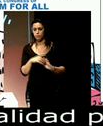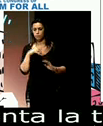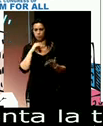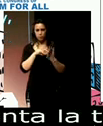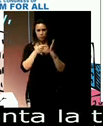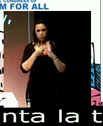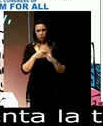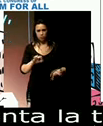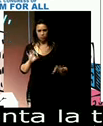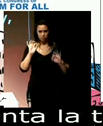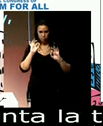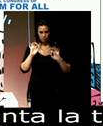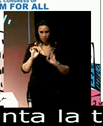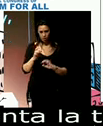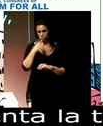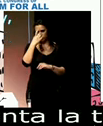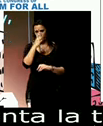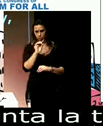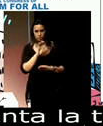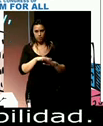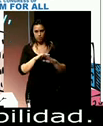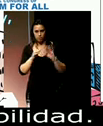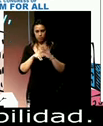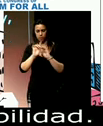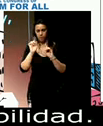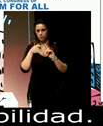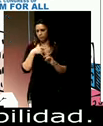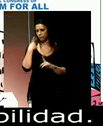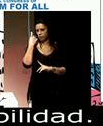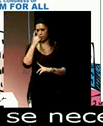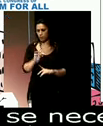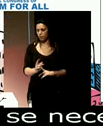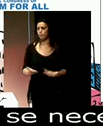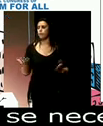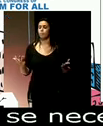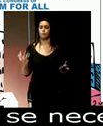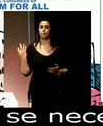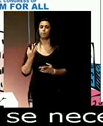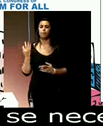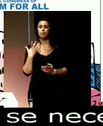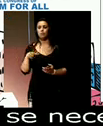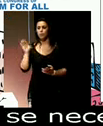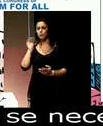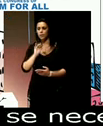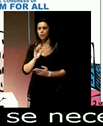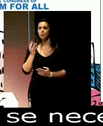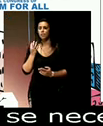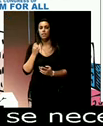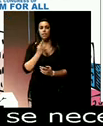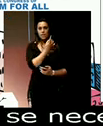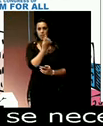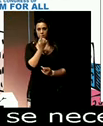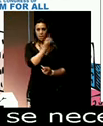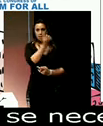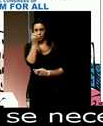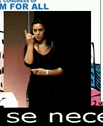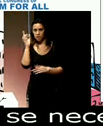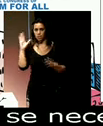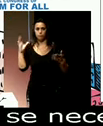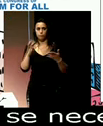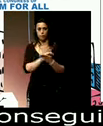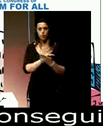hospitality, but one has to understand the needs of all in order to be able to respond effectively